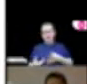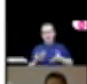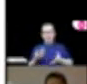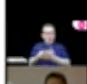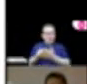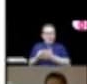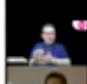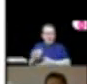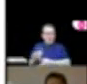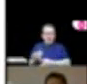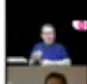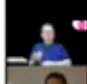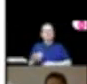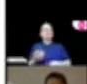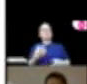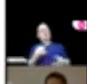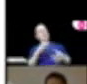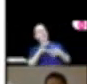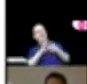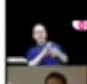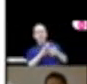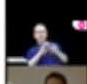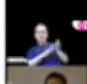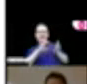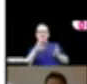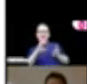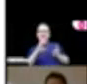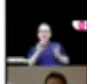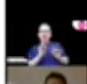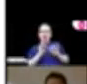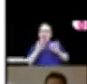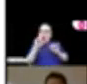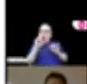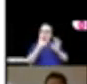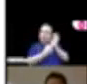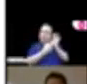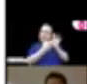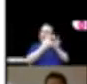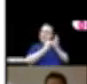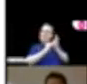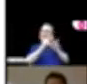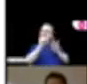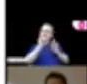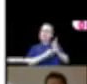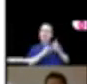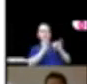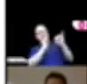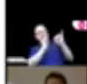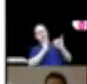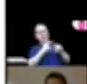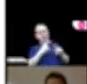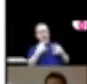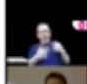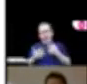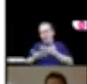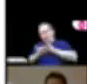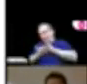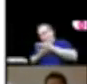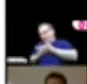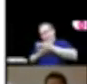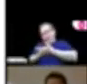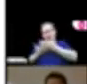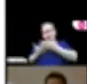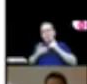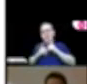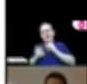counseling. We have connections with Manchester Rape Crisis, trying to let the women forget about what they went through.